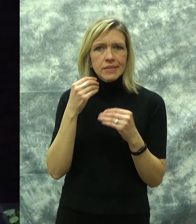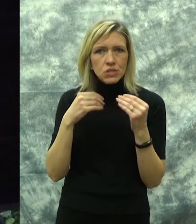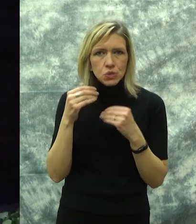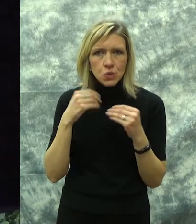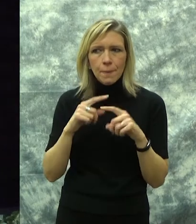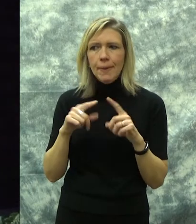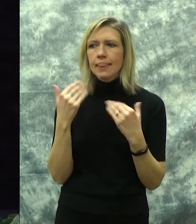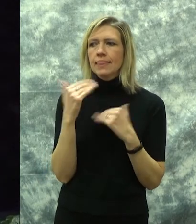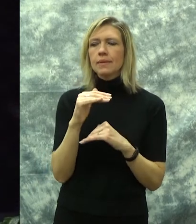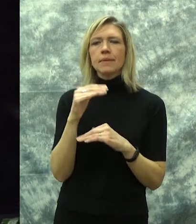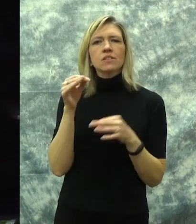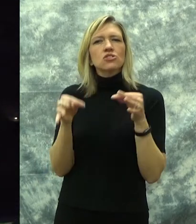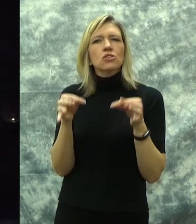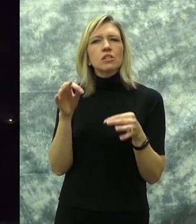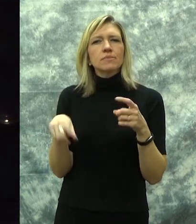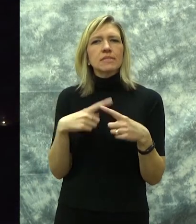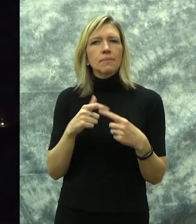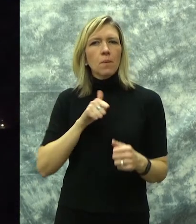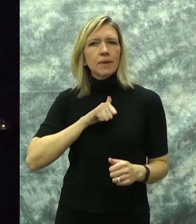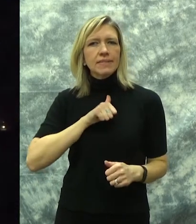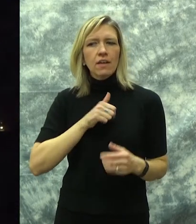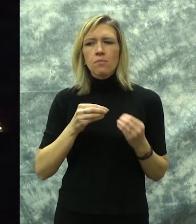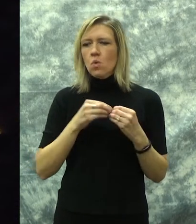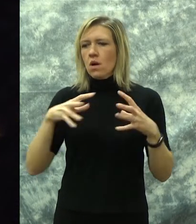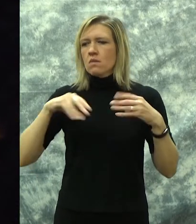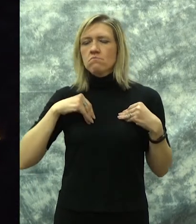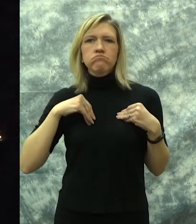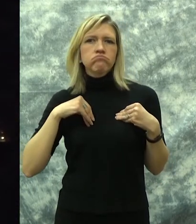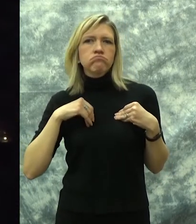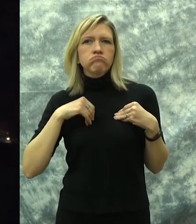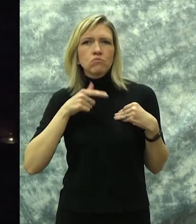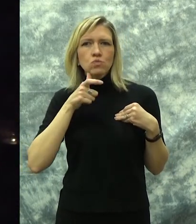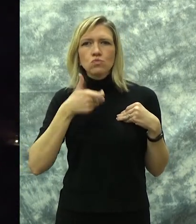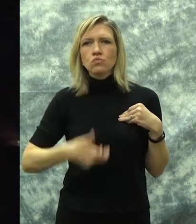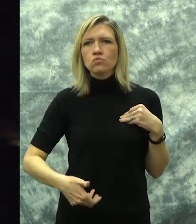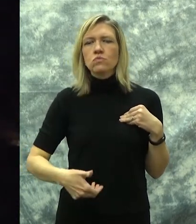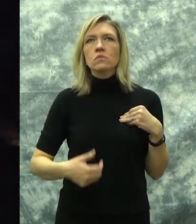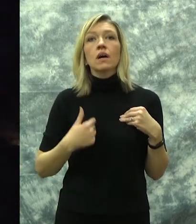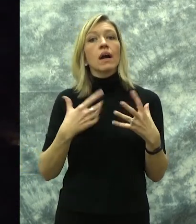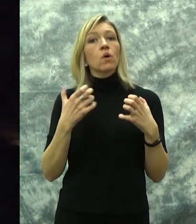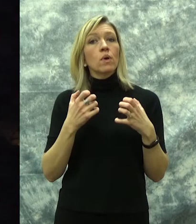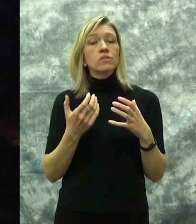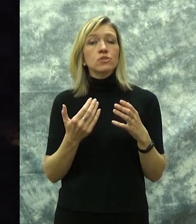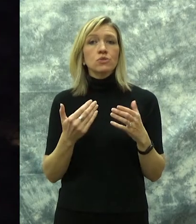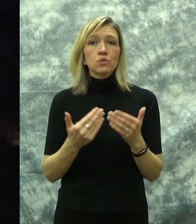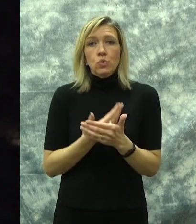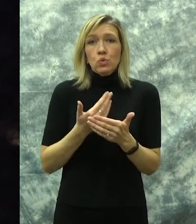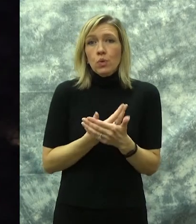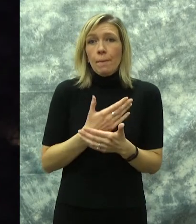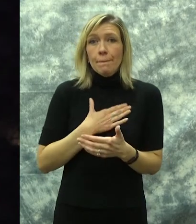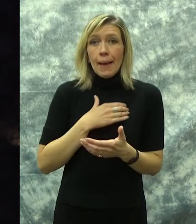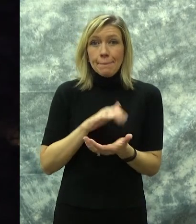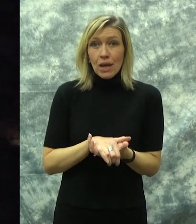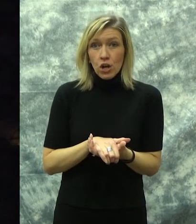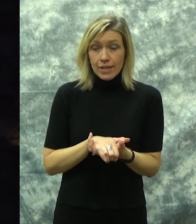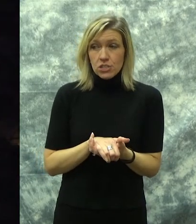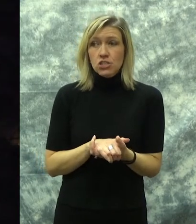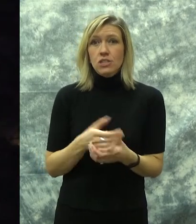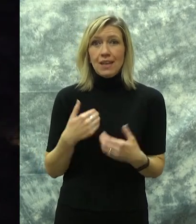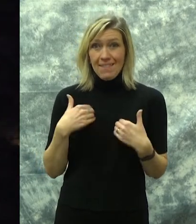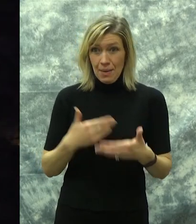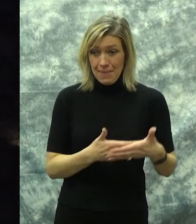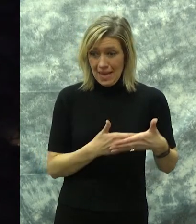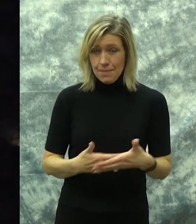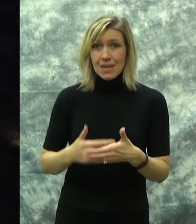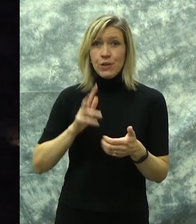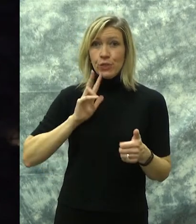more self-accepting. I want to renew my marriage. You have a little baby and you're 3 years old and you turn around and you look at your partner and